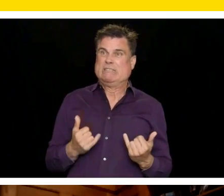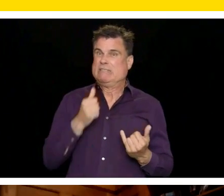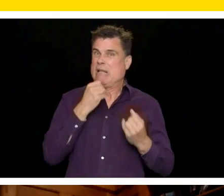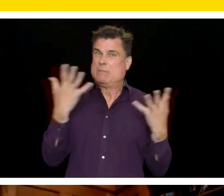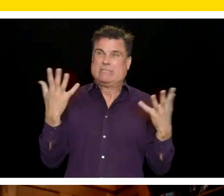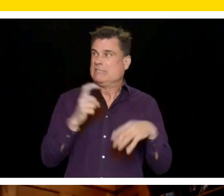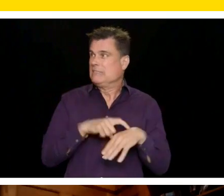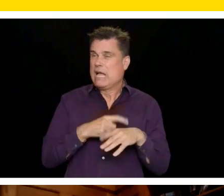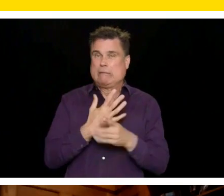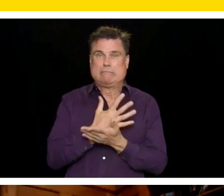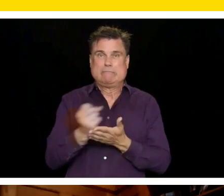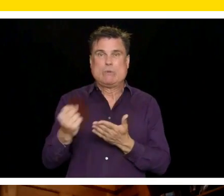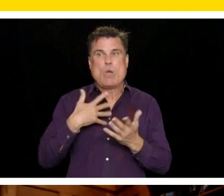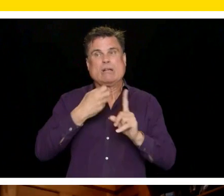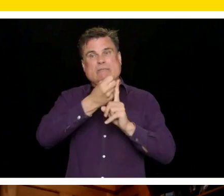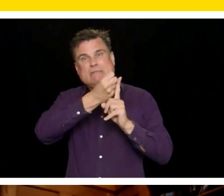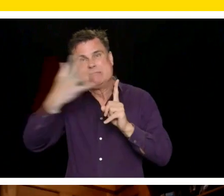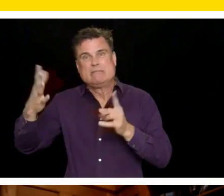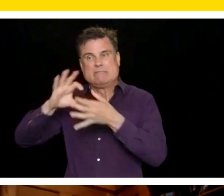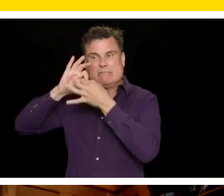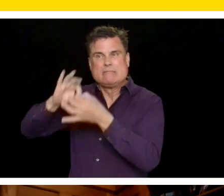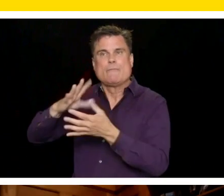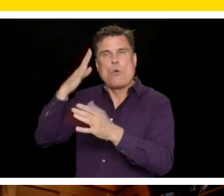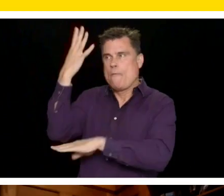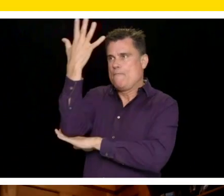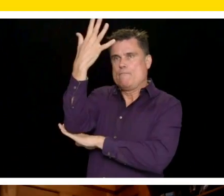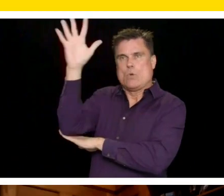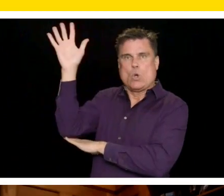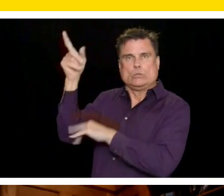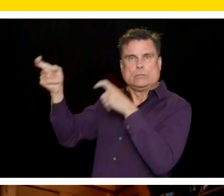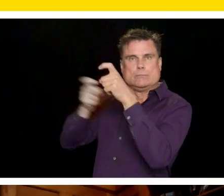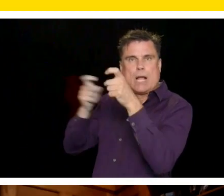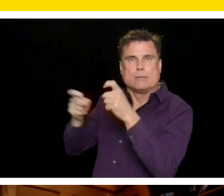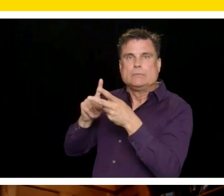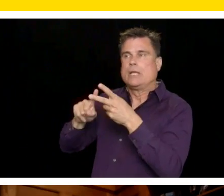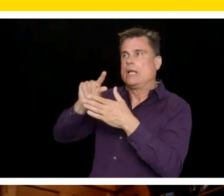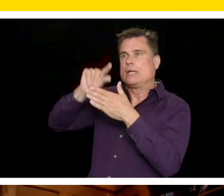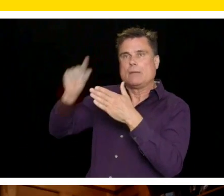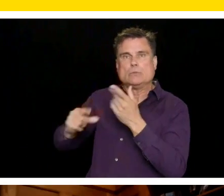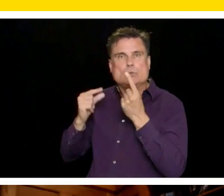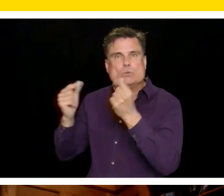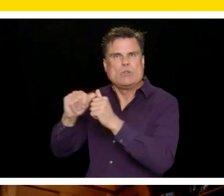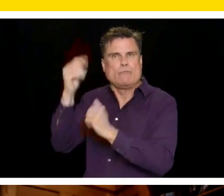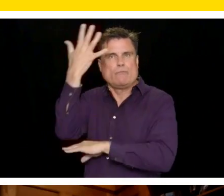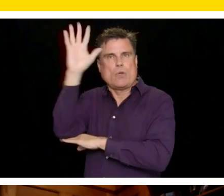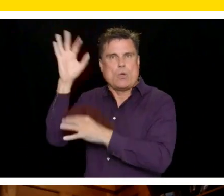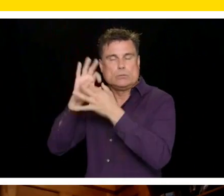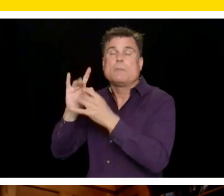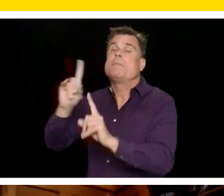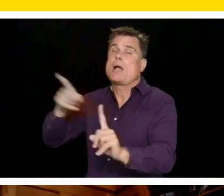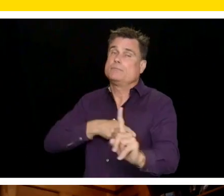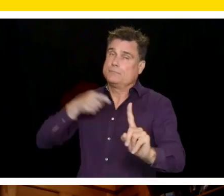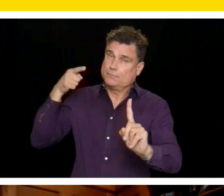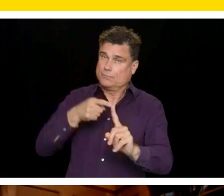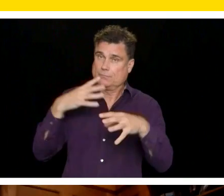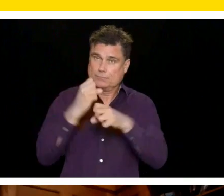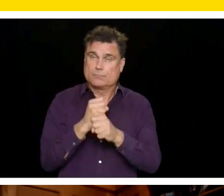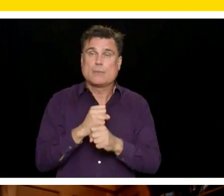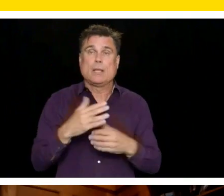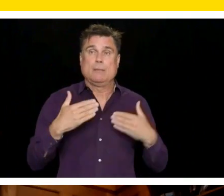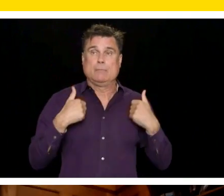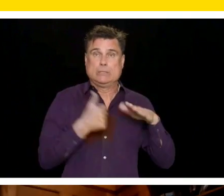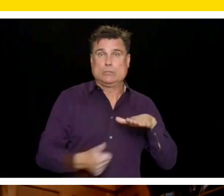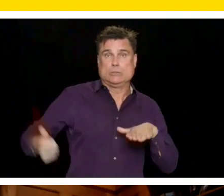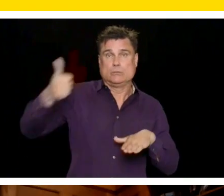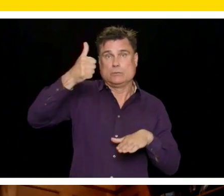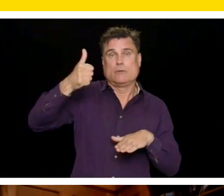been doing. The Minister of Forest has been working on this issue for the last 3 years. We're coming to 3 years of